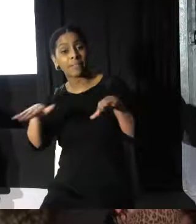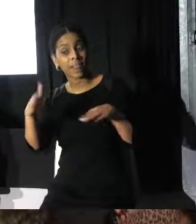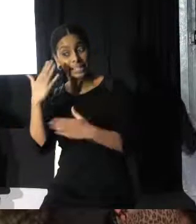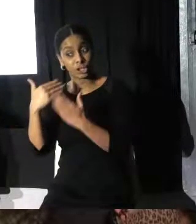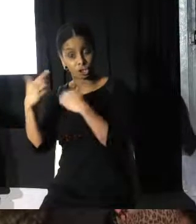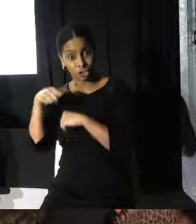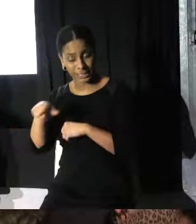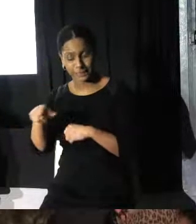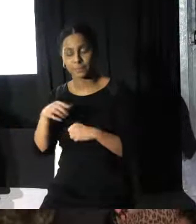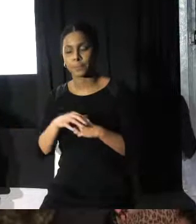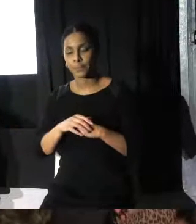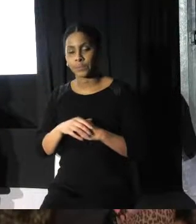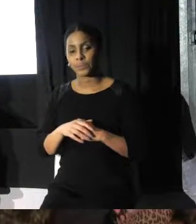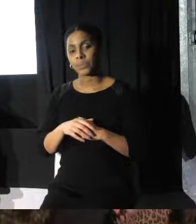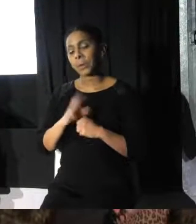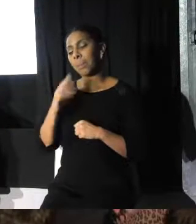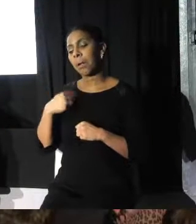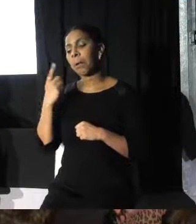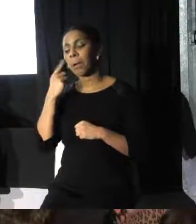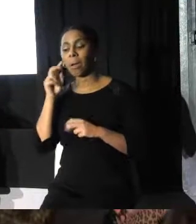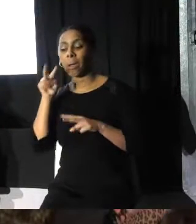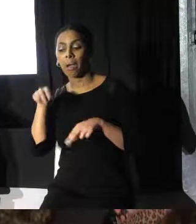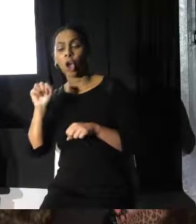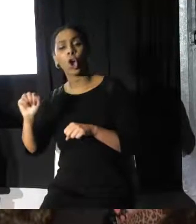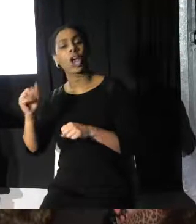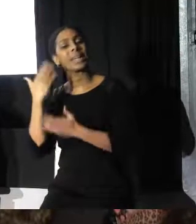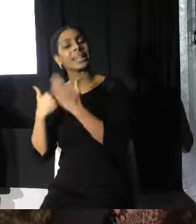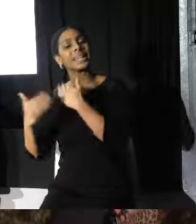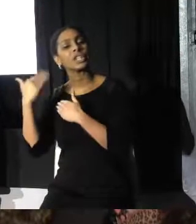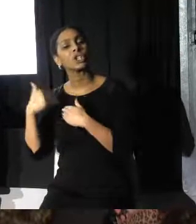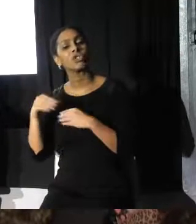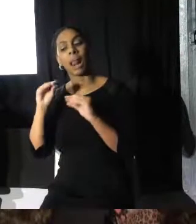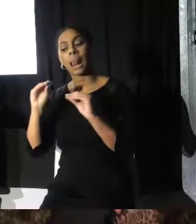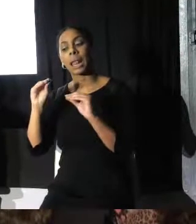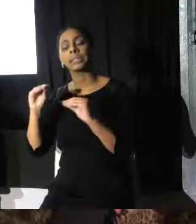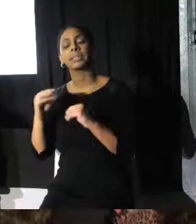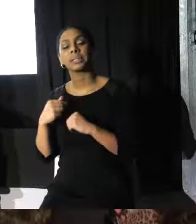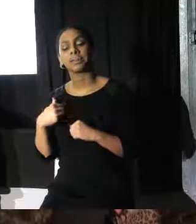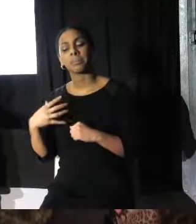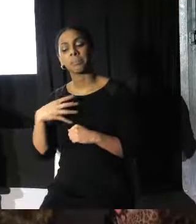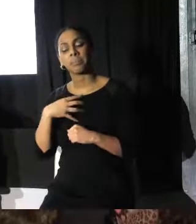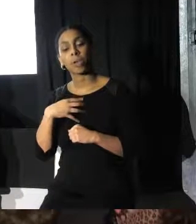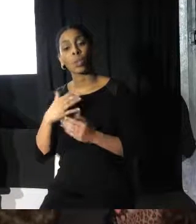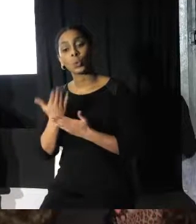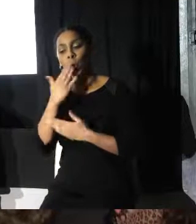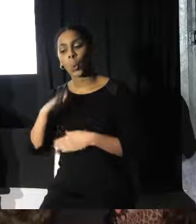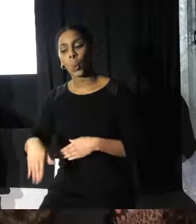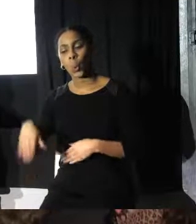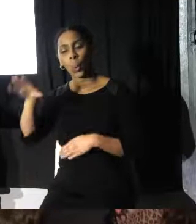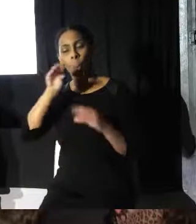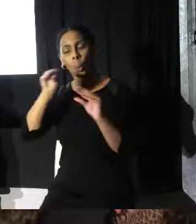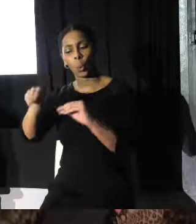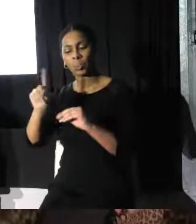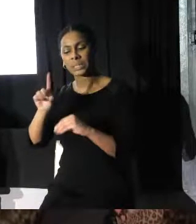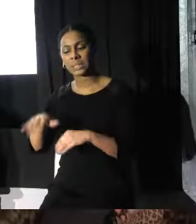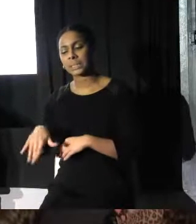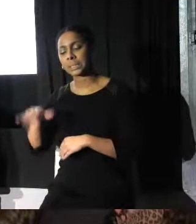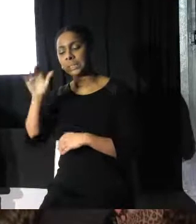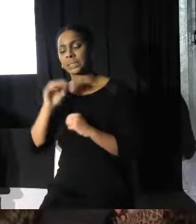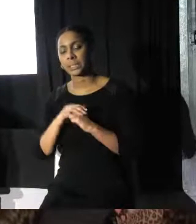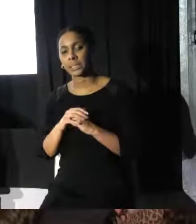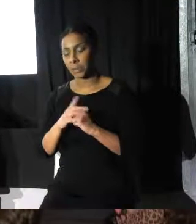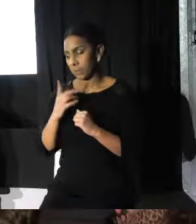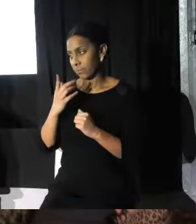following her history lessons right through school. The one thing you didn't mention was about schools